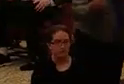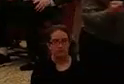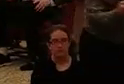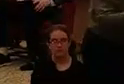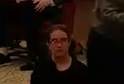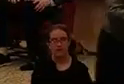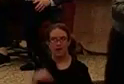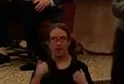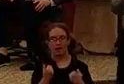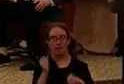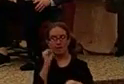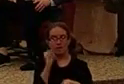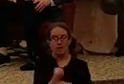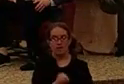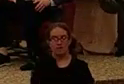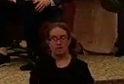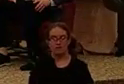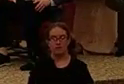You know, that's where we work.